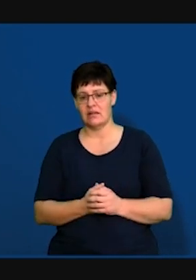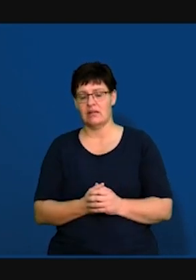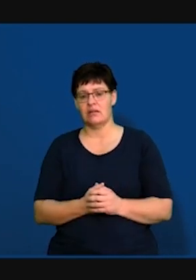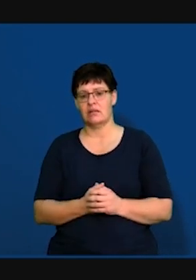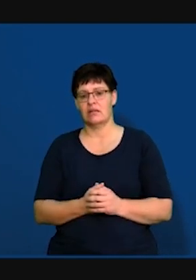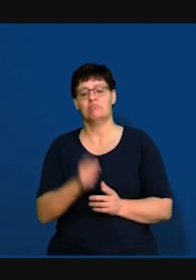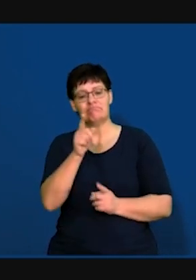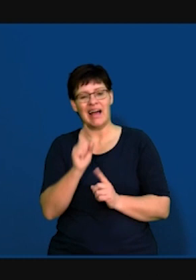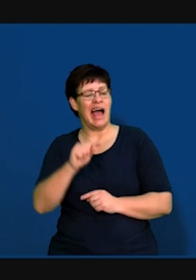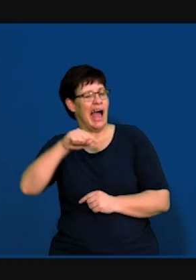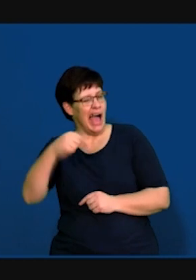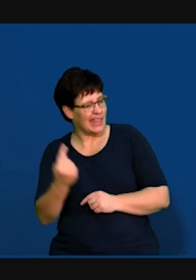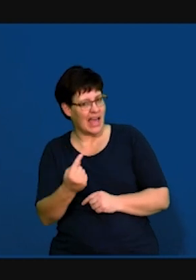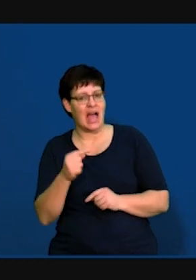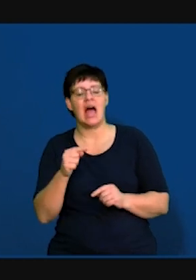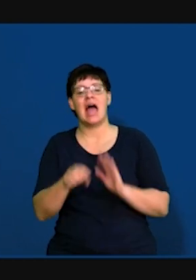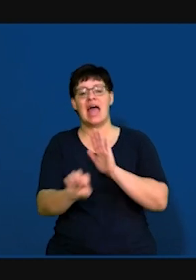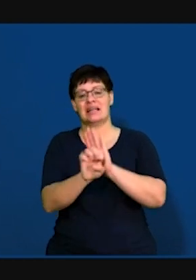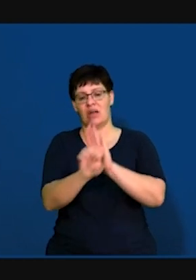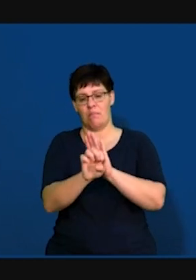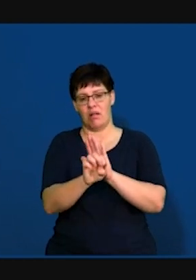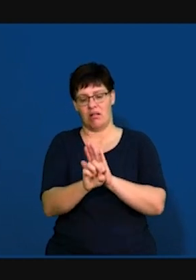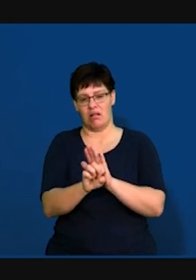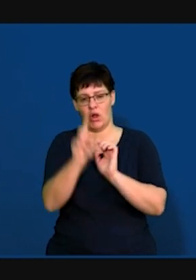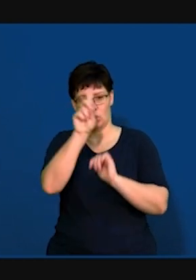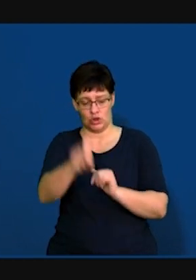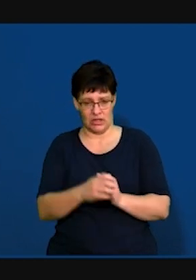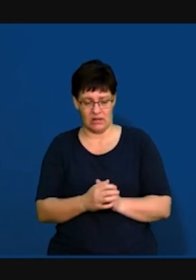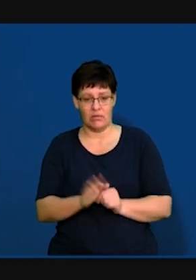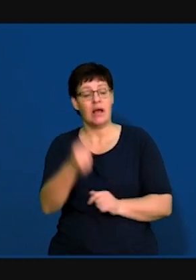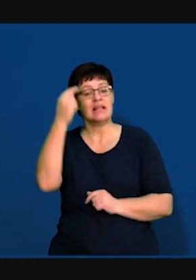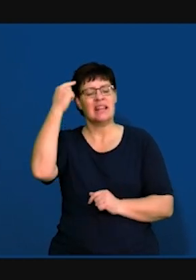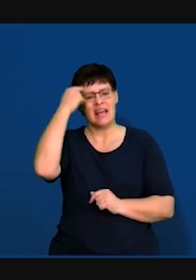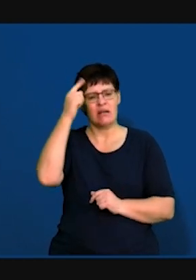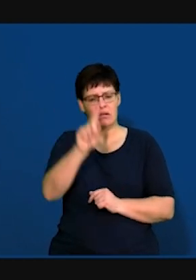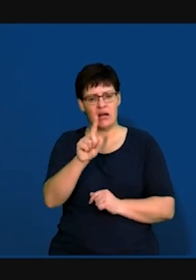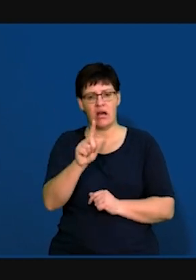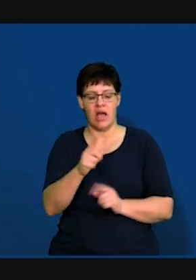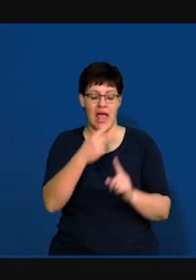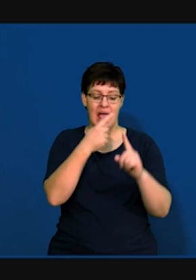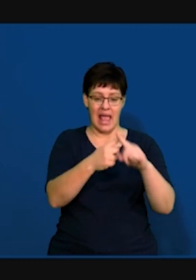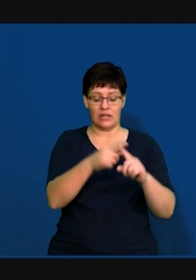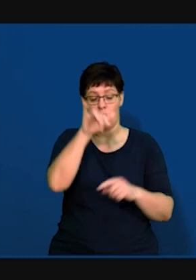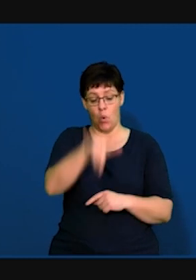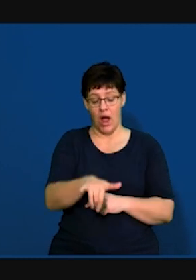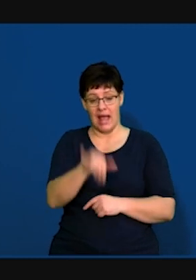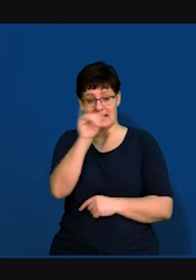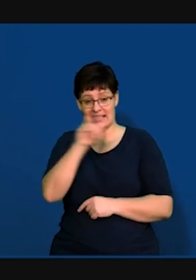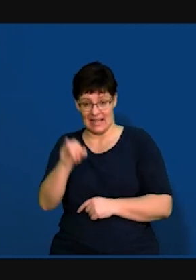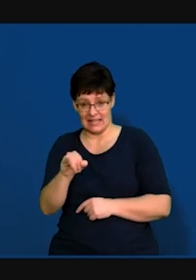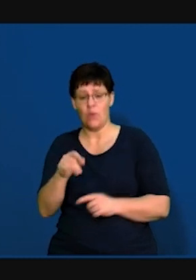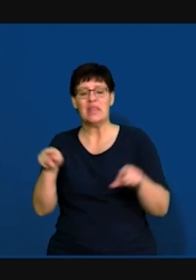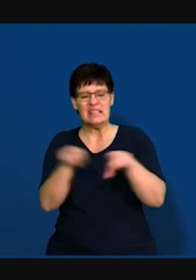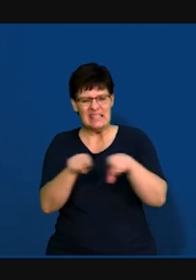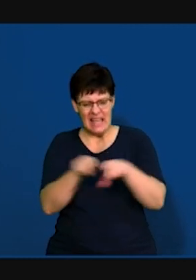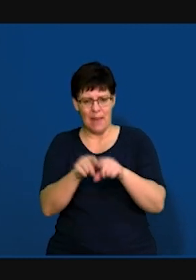here's another typical example of a question. It says, consider the charges X, Y, and Z with the same magnitude.